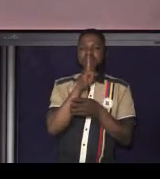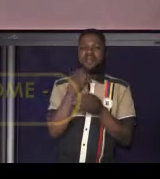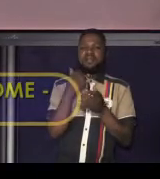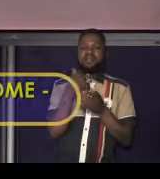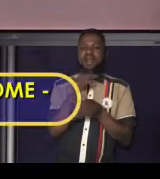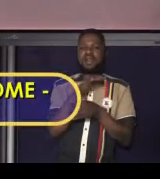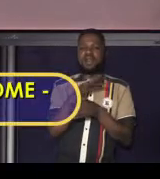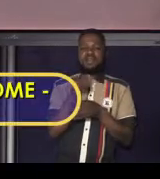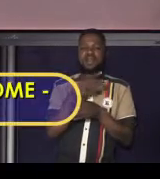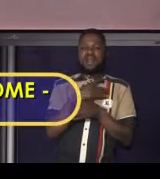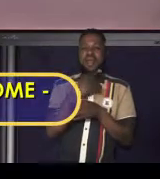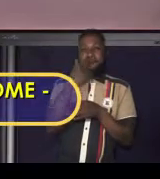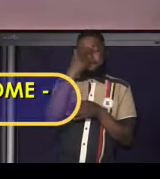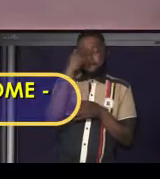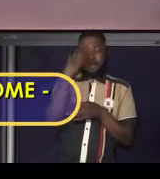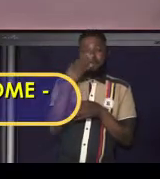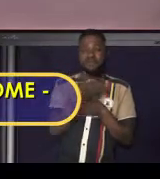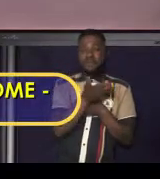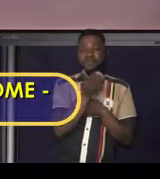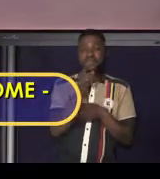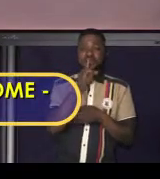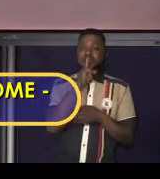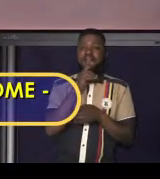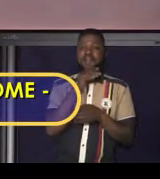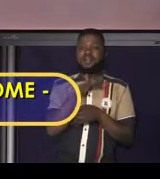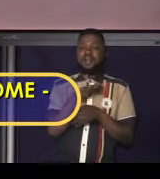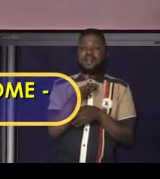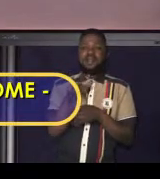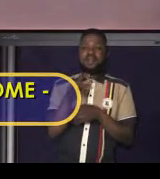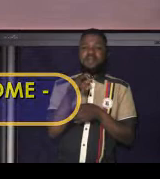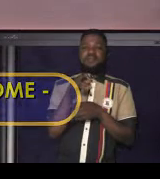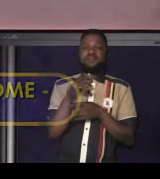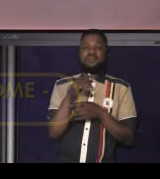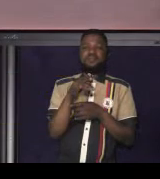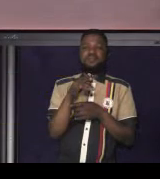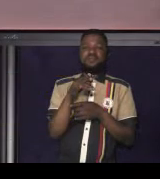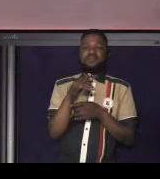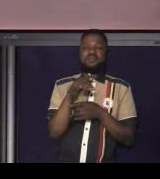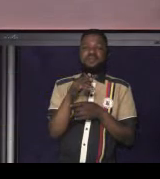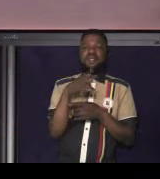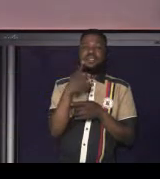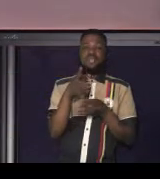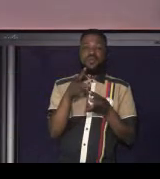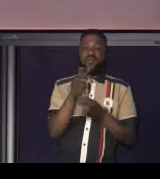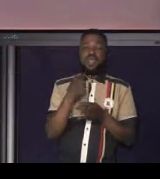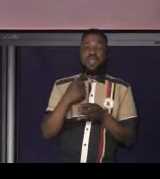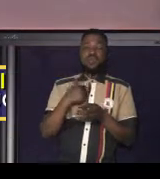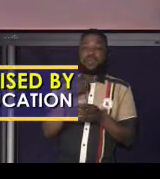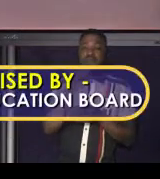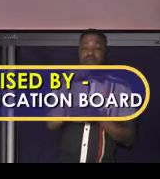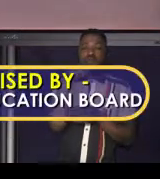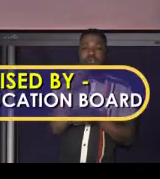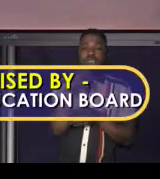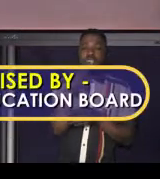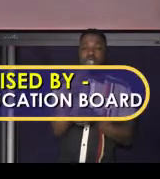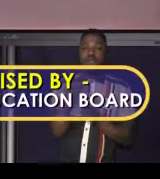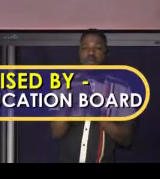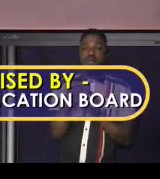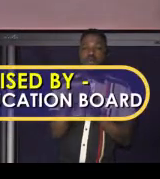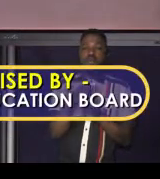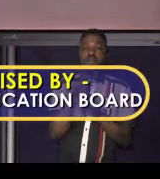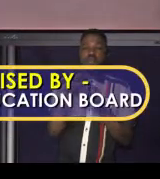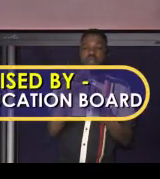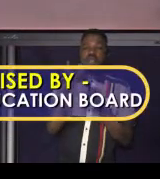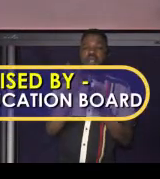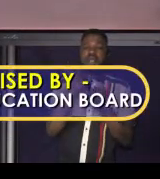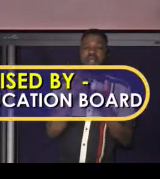letters. And because of the silent letters, the way we pronounce the words